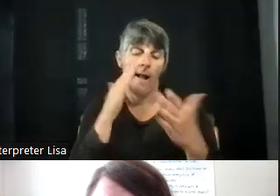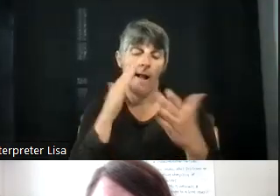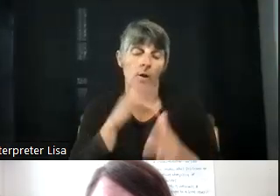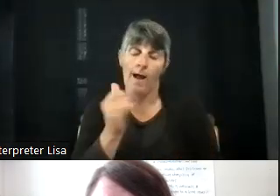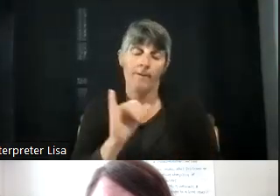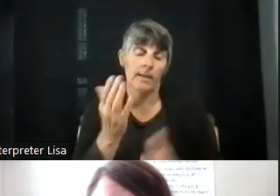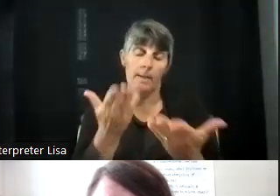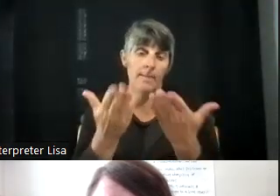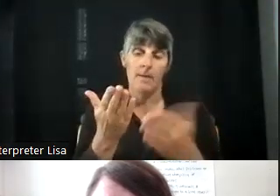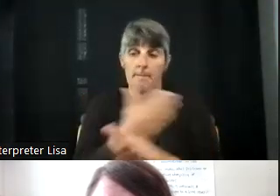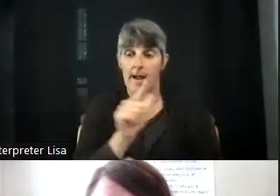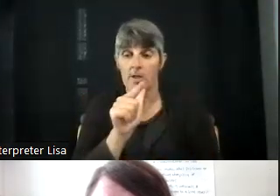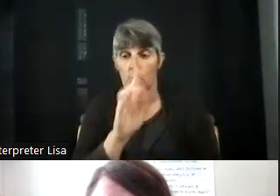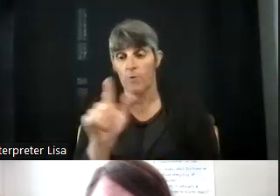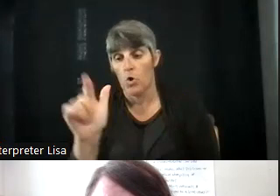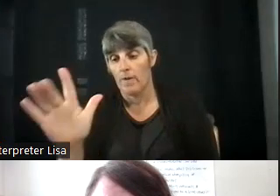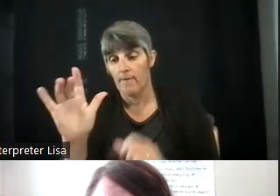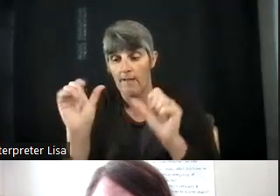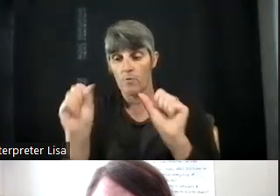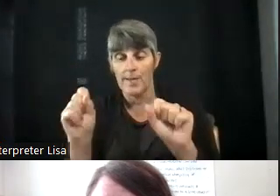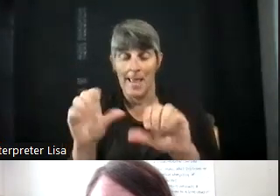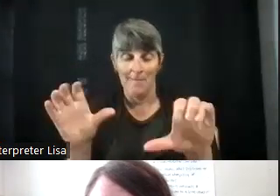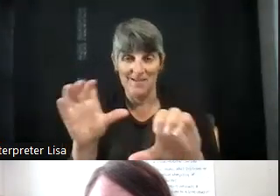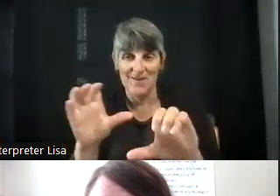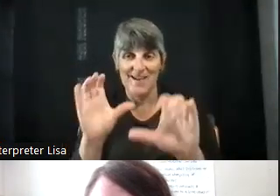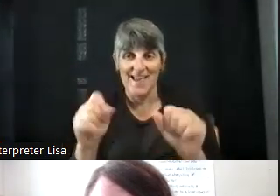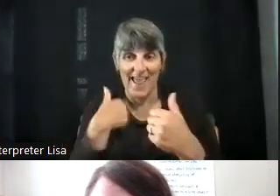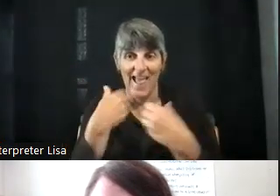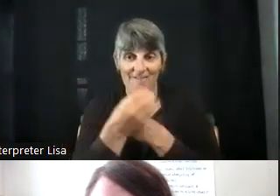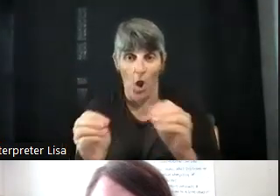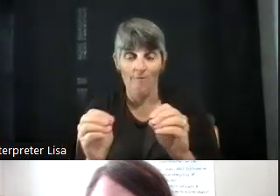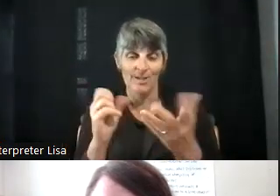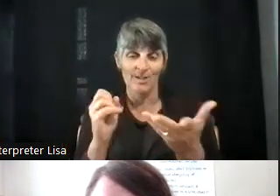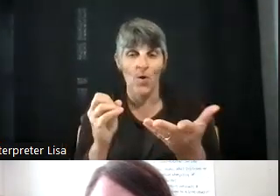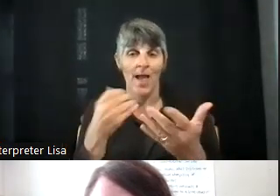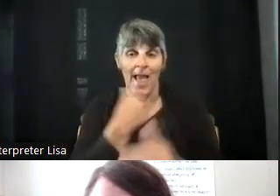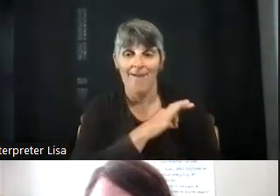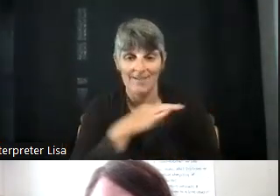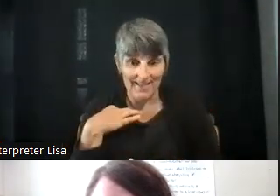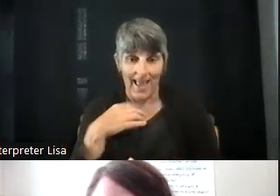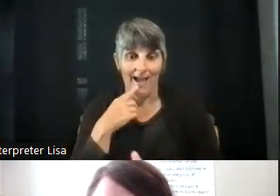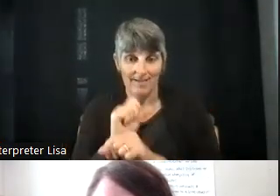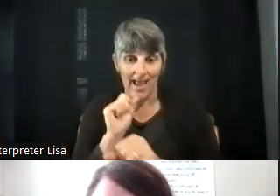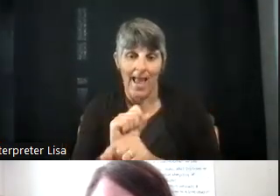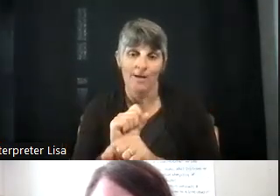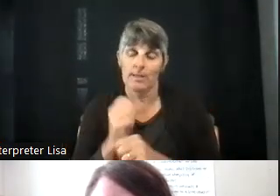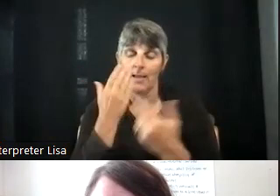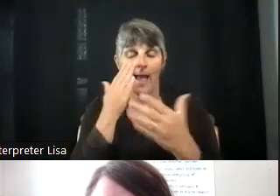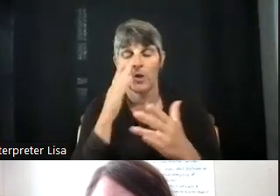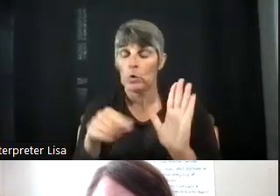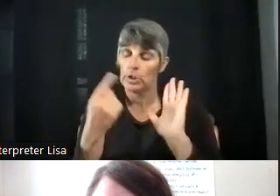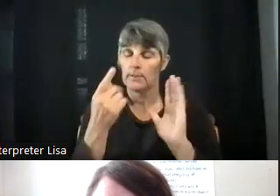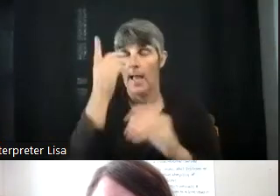like, yeah, maybe by 24, 25, we can have an office. And so there's staff to actually, I don't know,